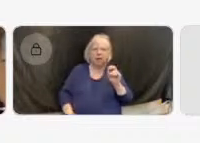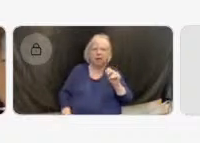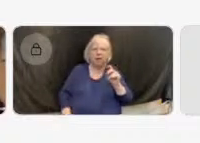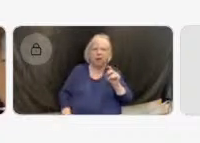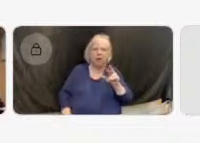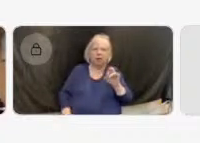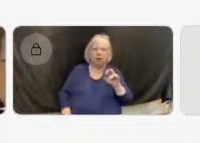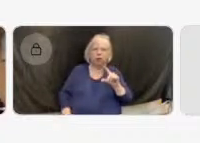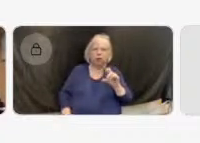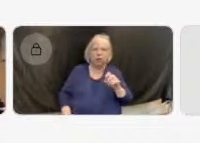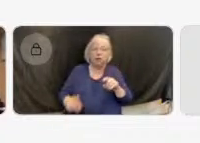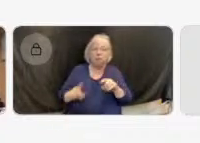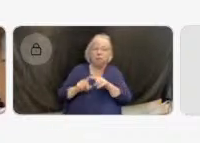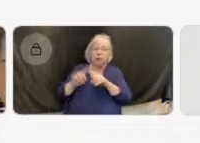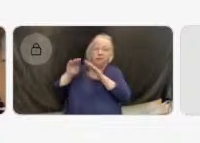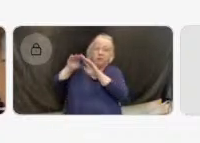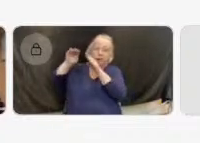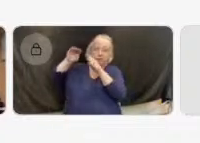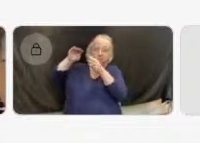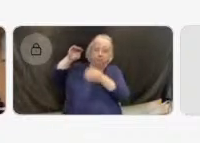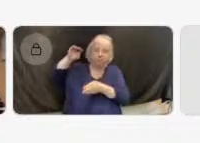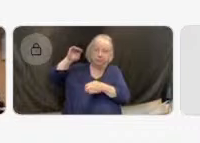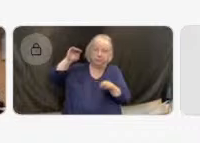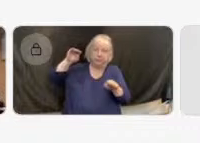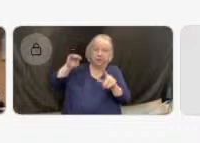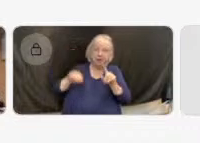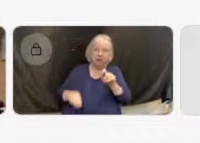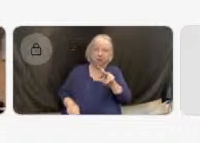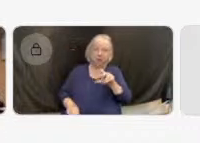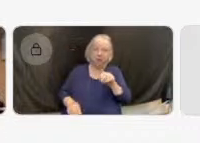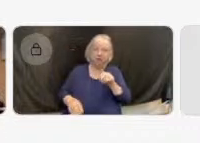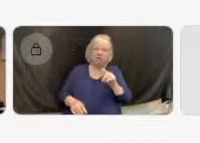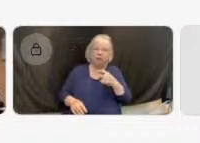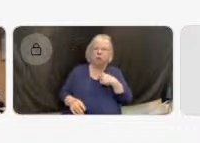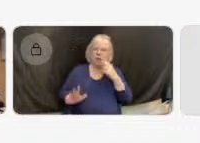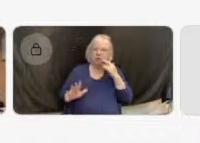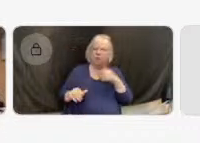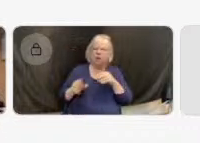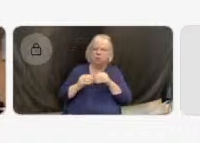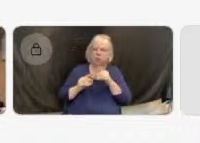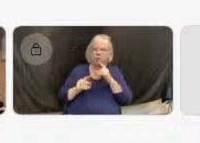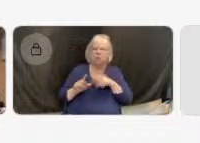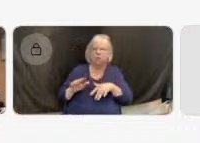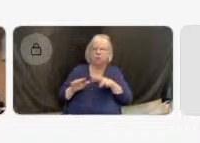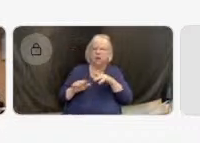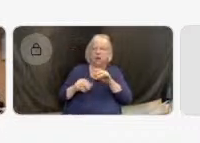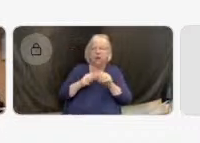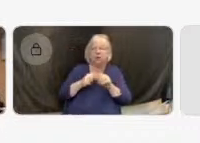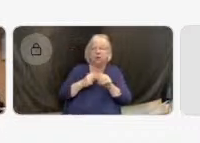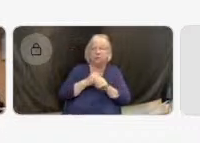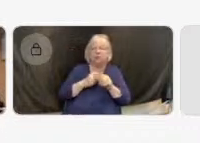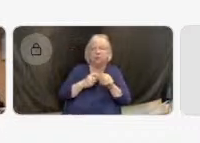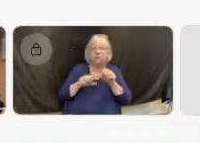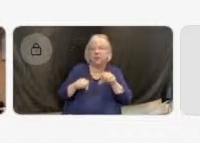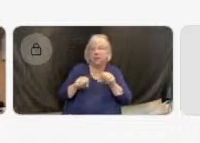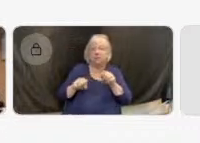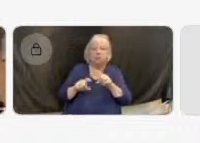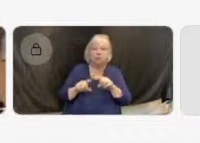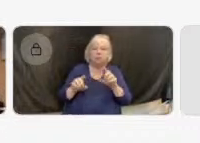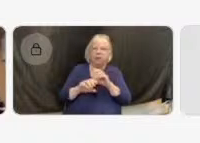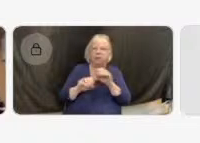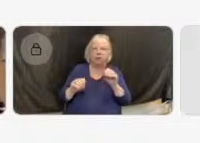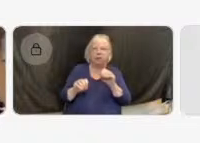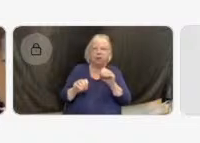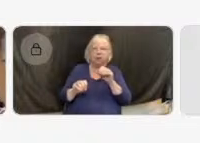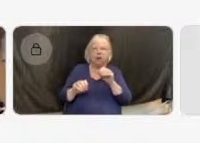there of 130 feet. We anticipate more flooding potential, but yet there has not been a flood